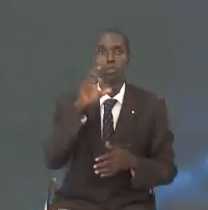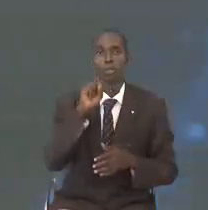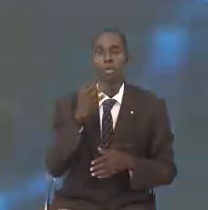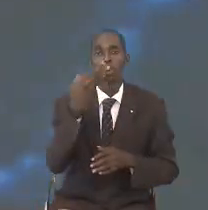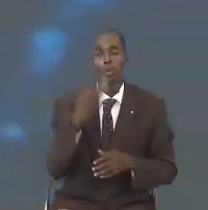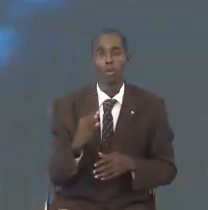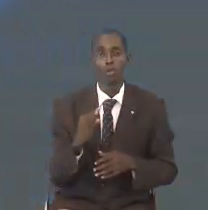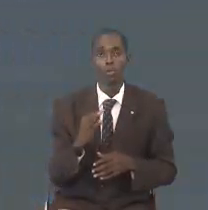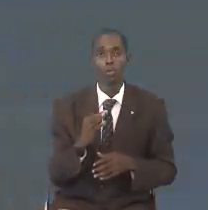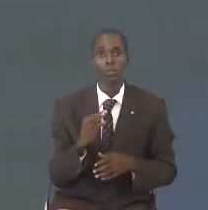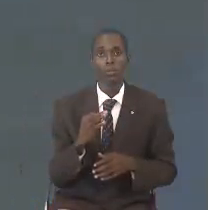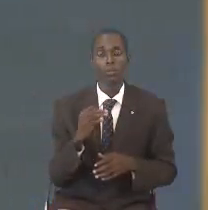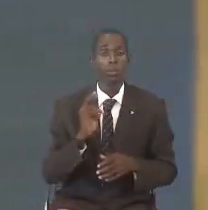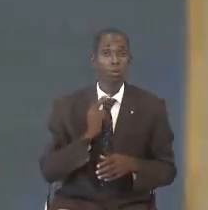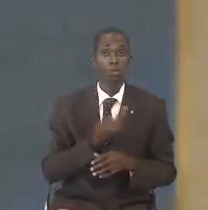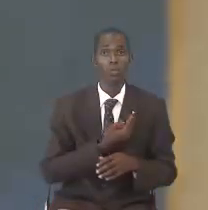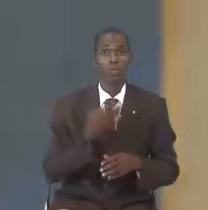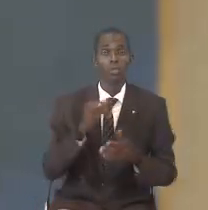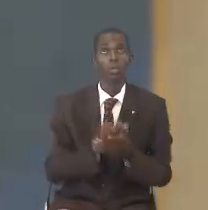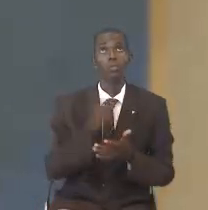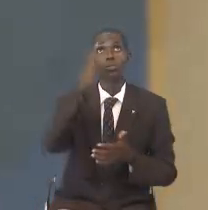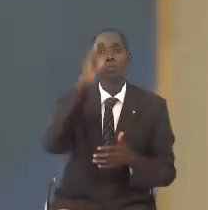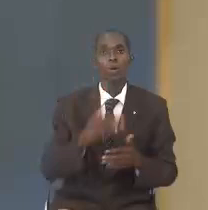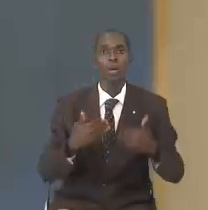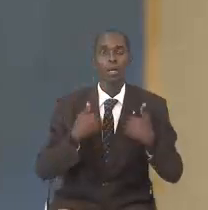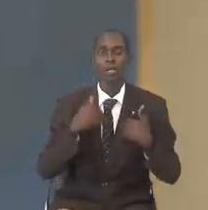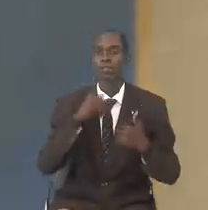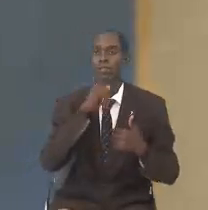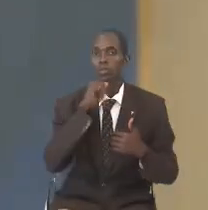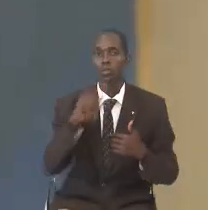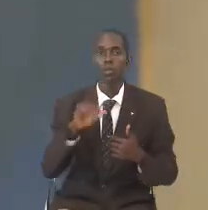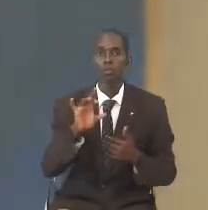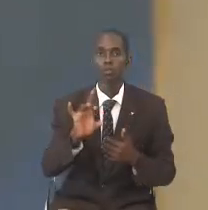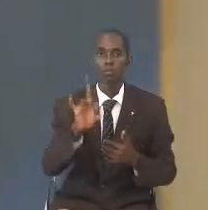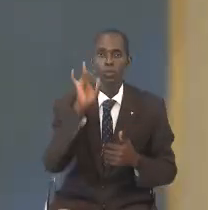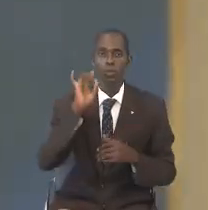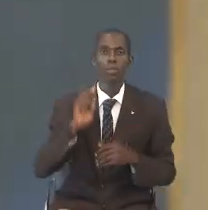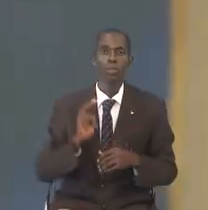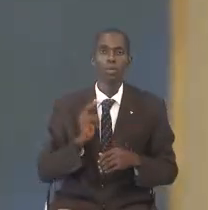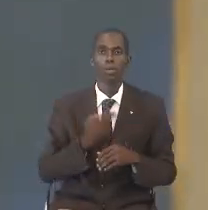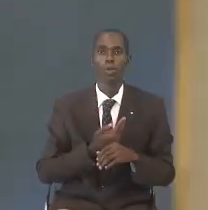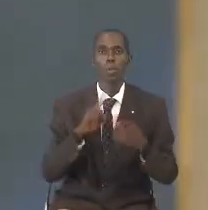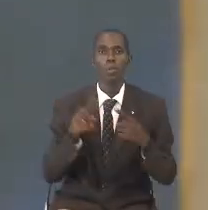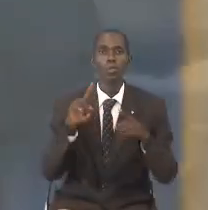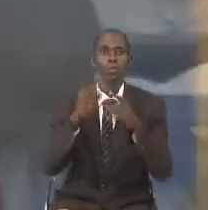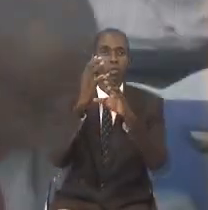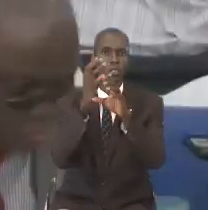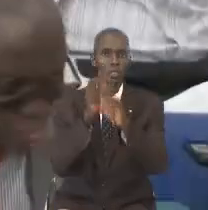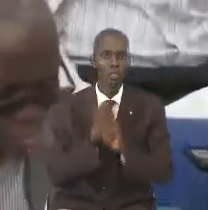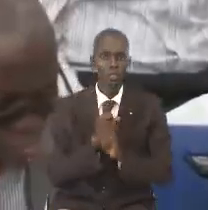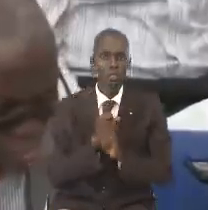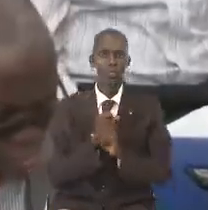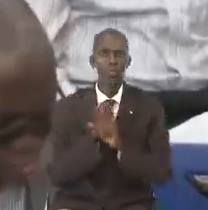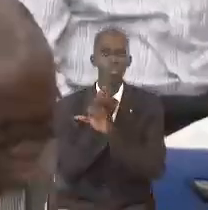not appointed us unto wrath, but to obtain salvation by